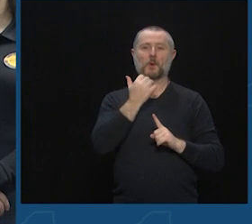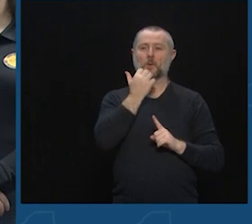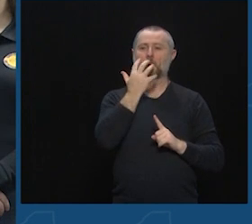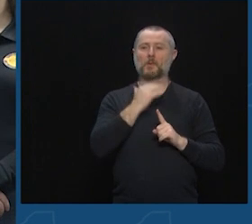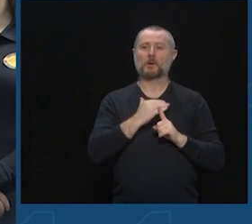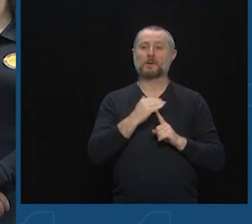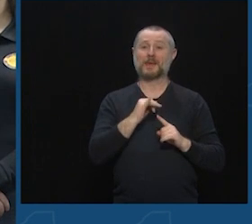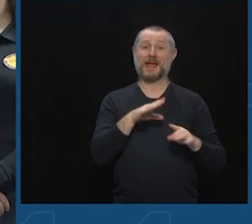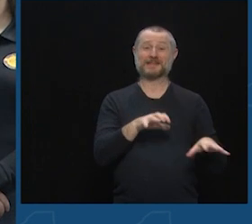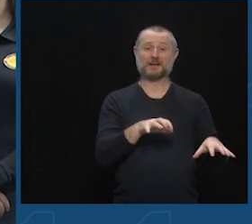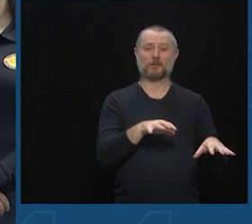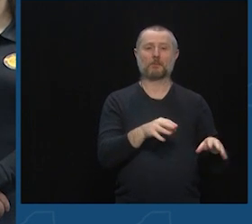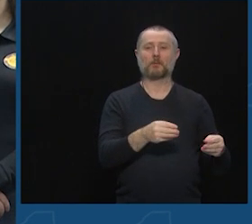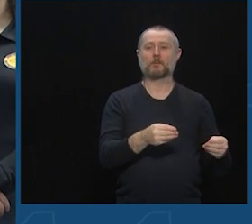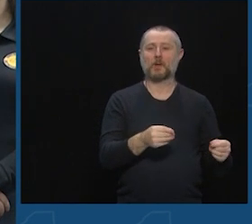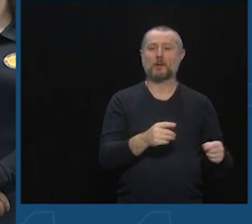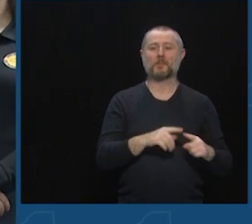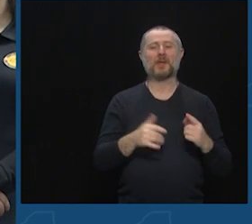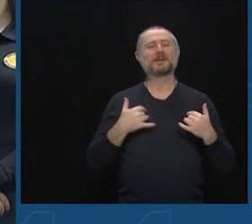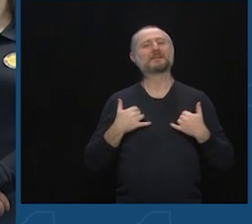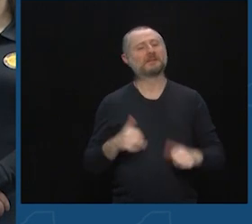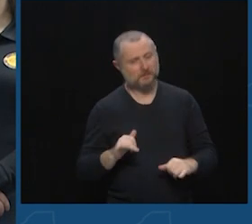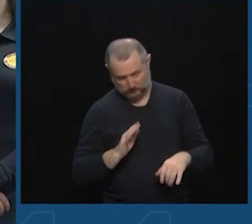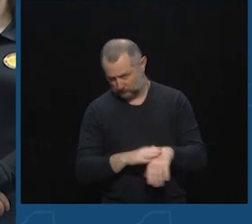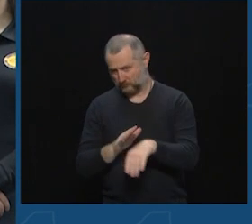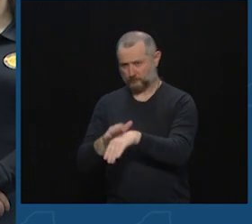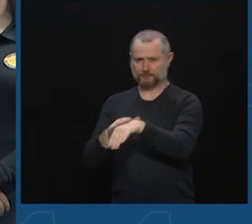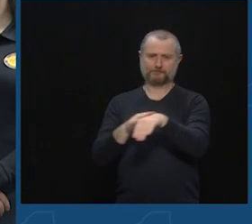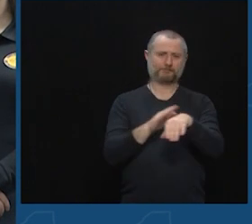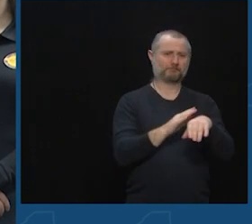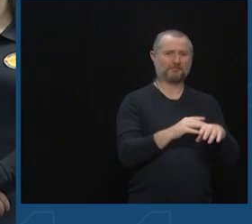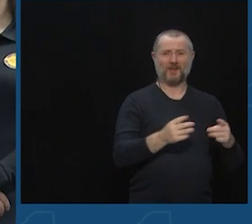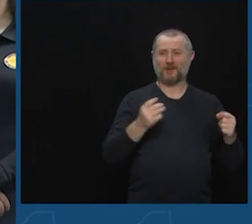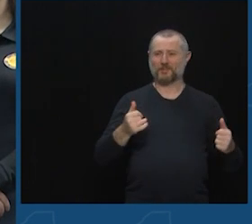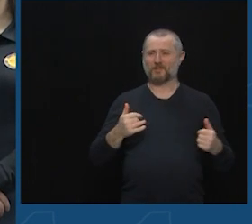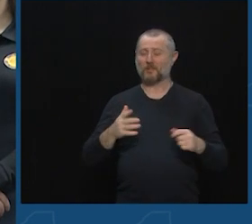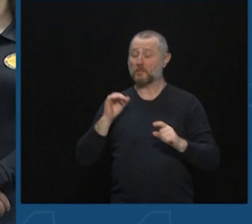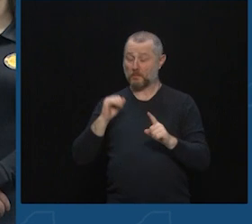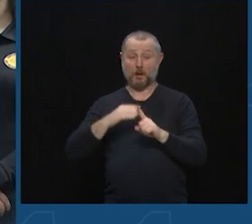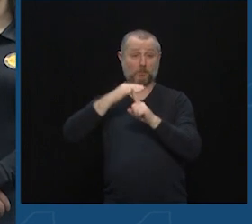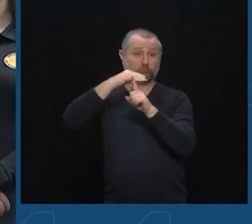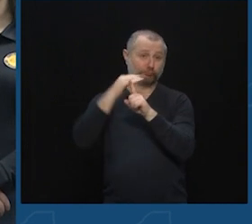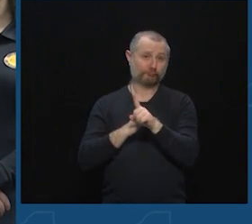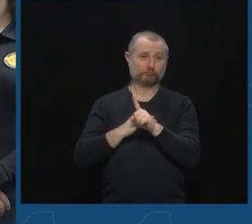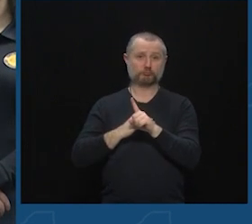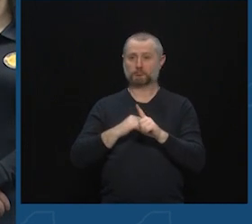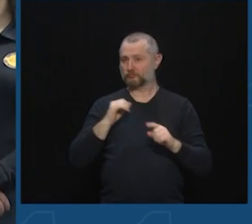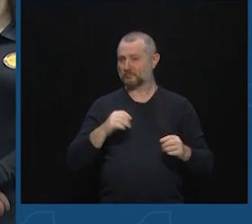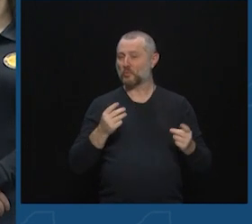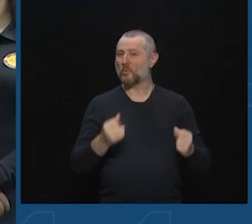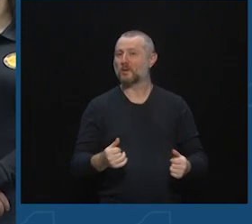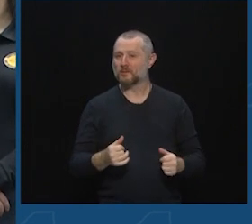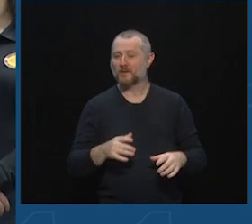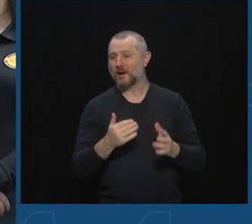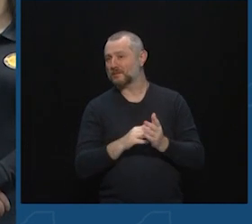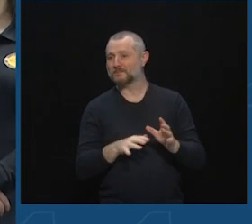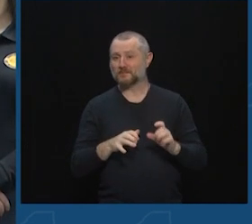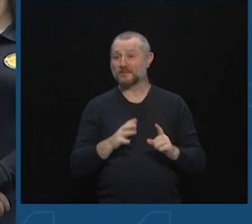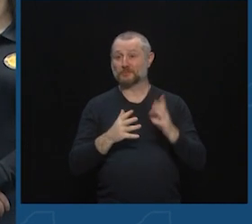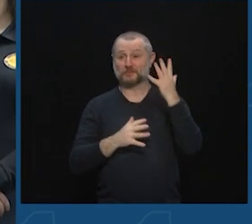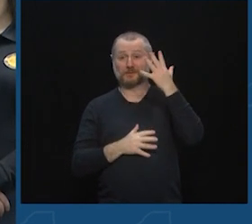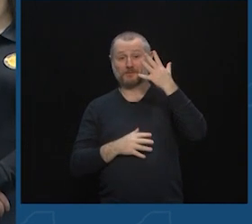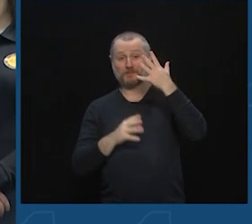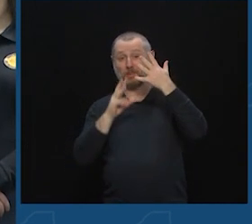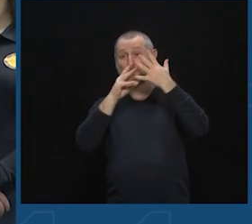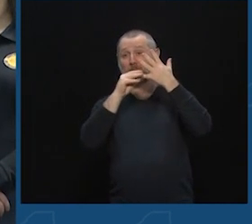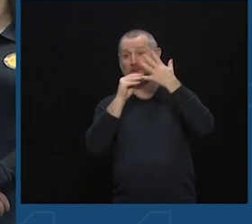but do recognize circumstances can change very quickly. As trees start to see ice melt occur, you